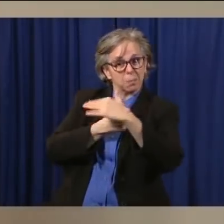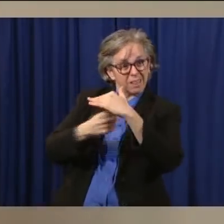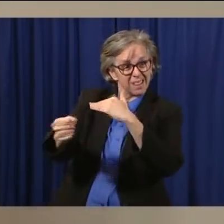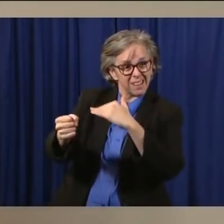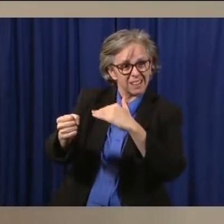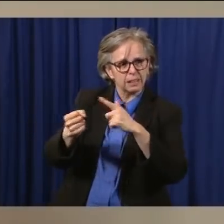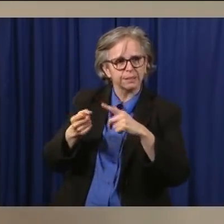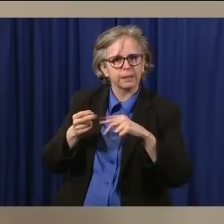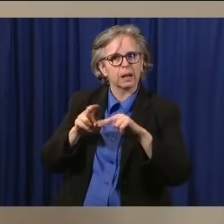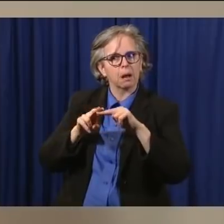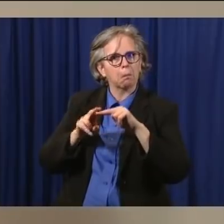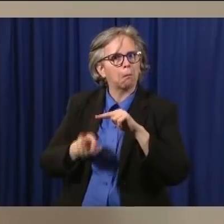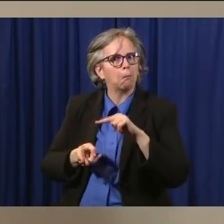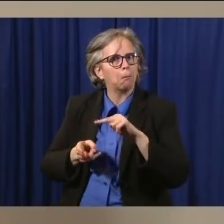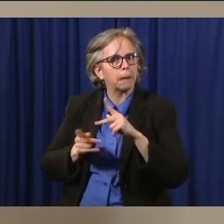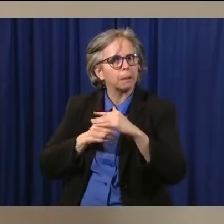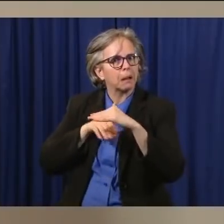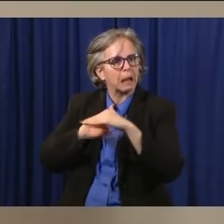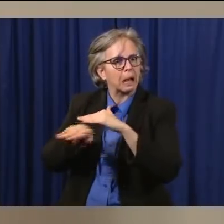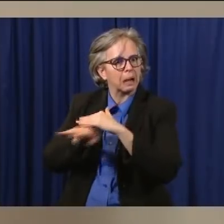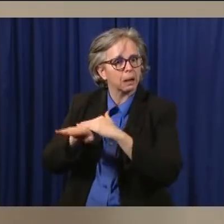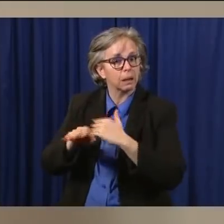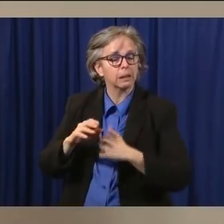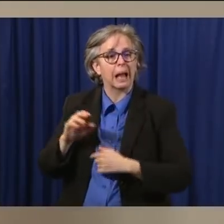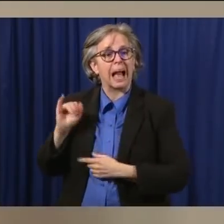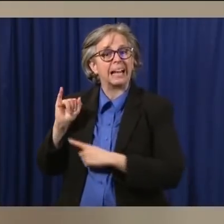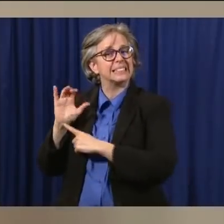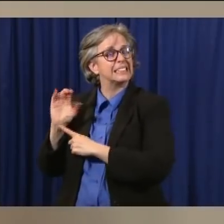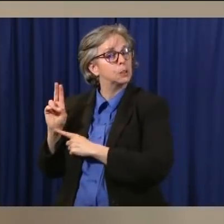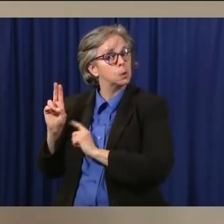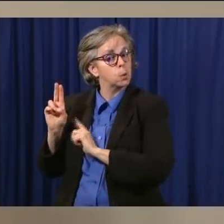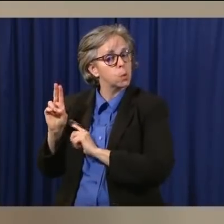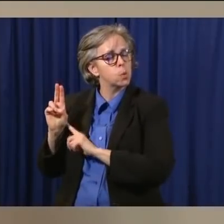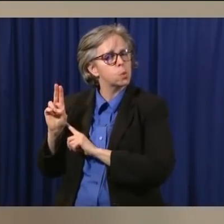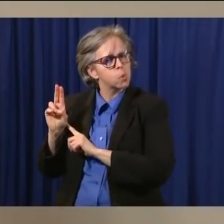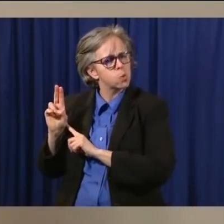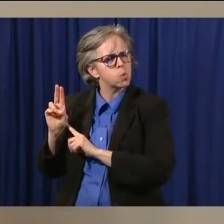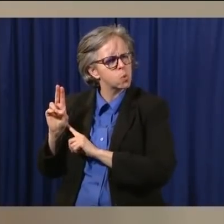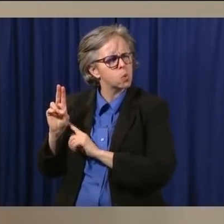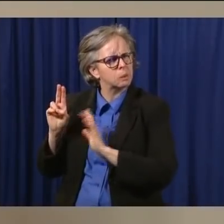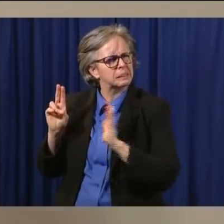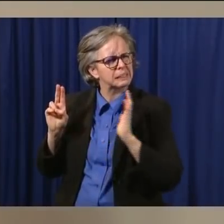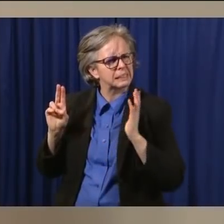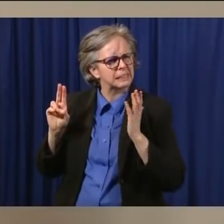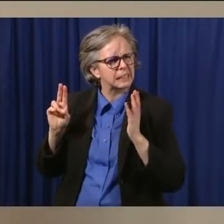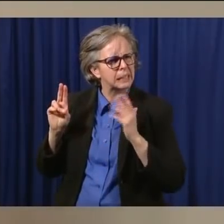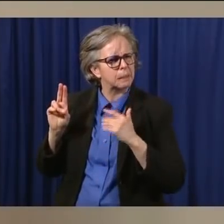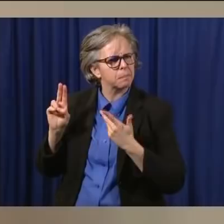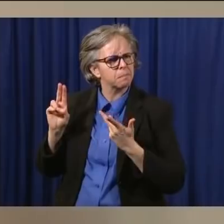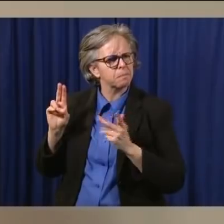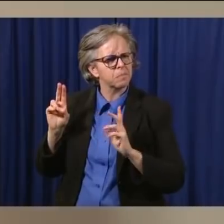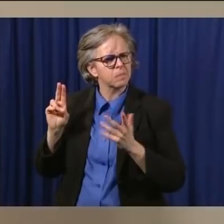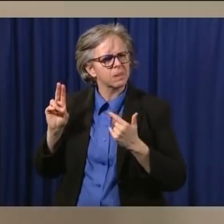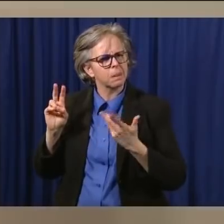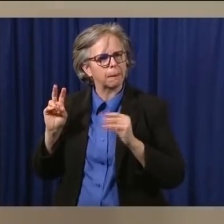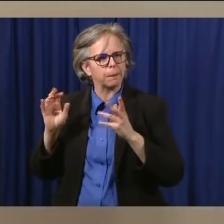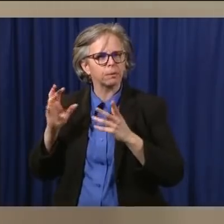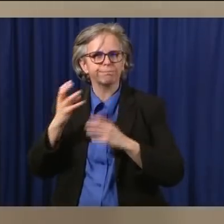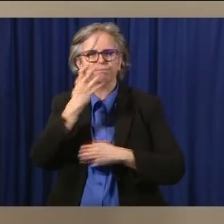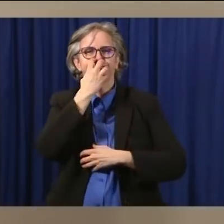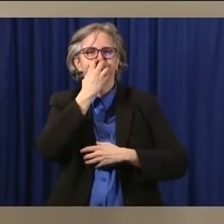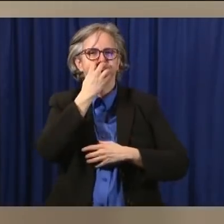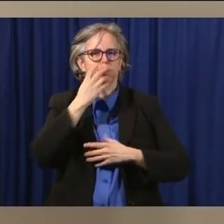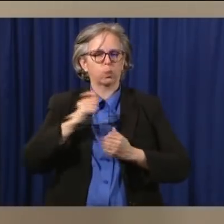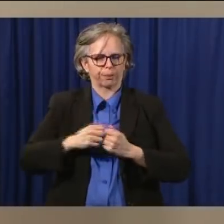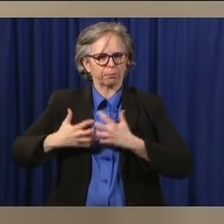our ICU and intensive care and ventilator usage has remained about flat. All our other